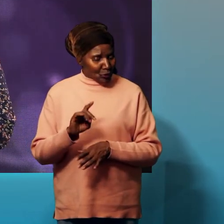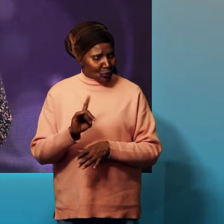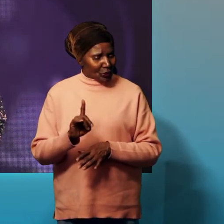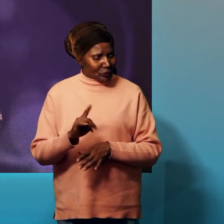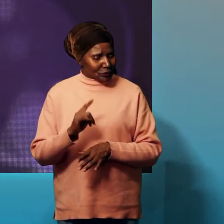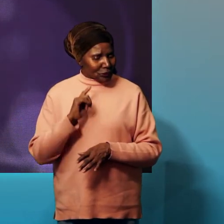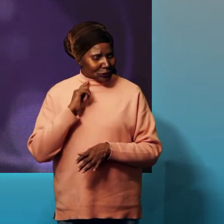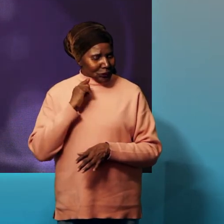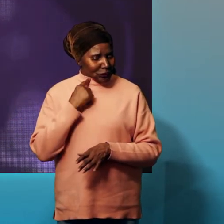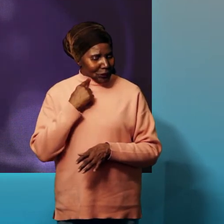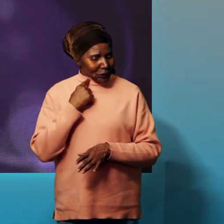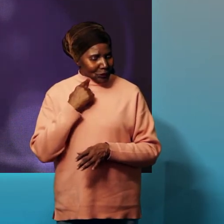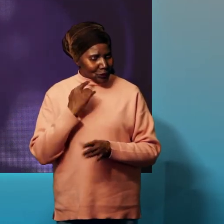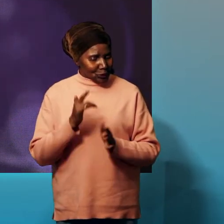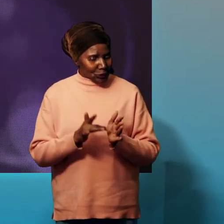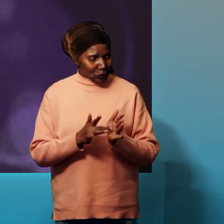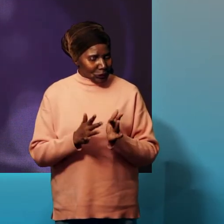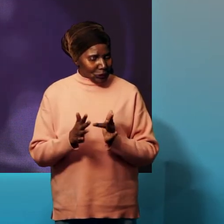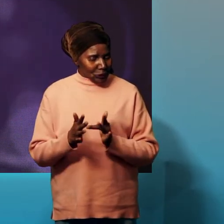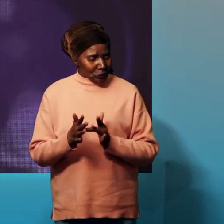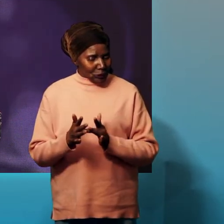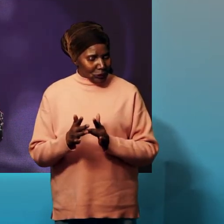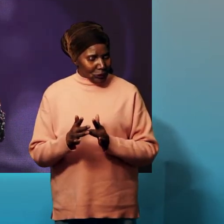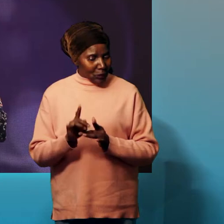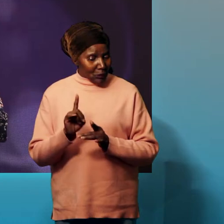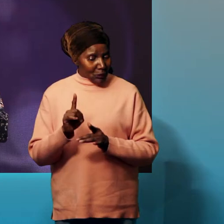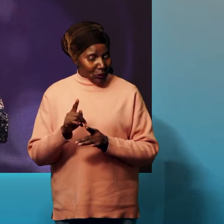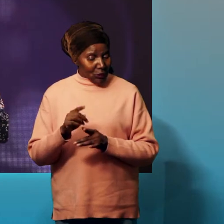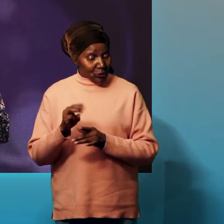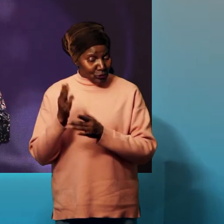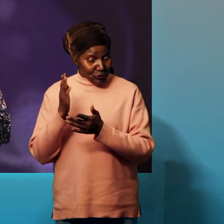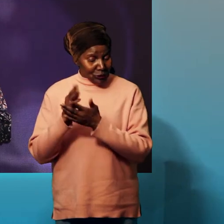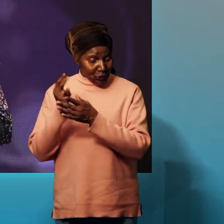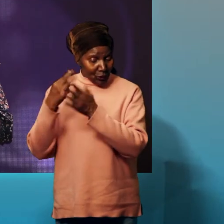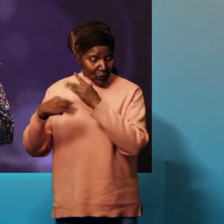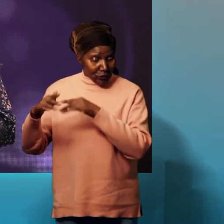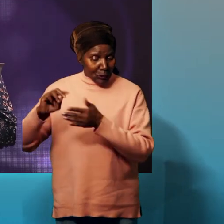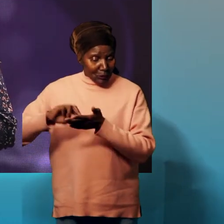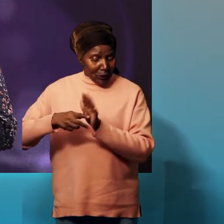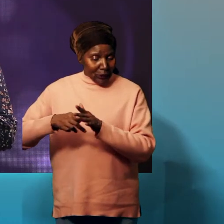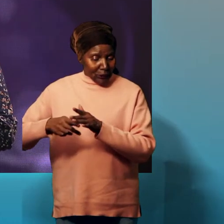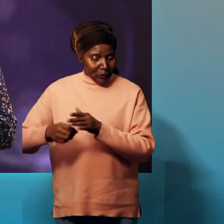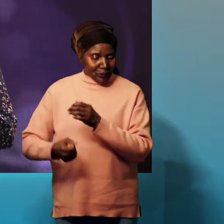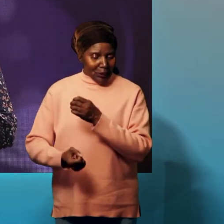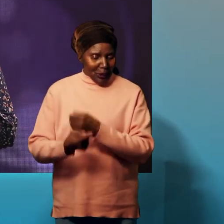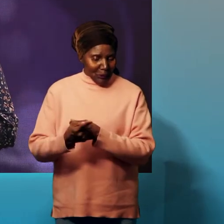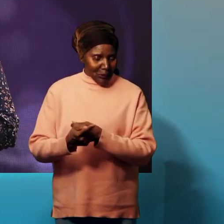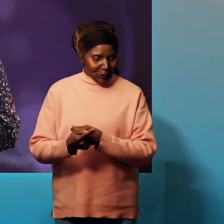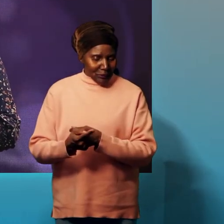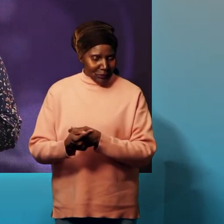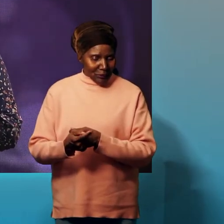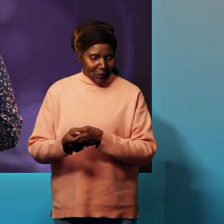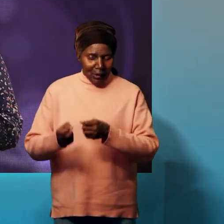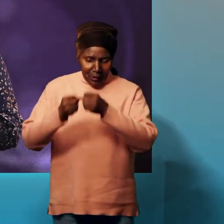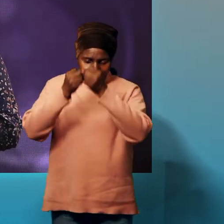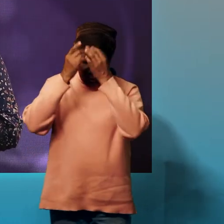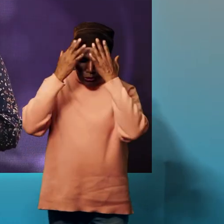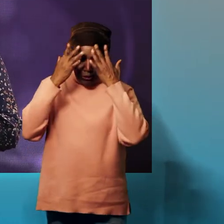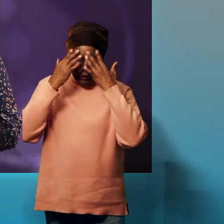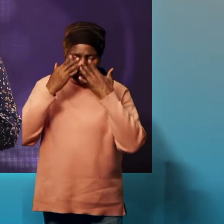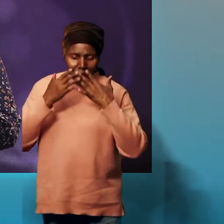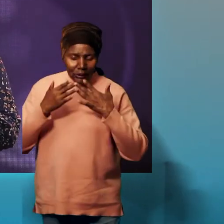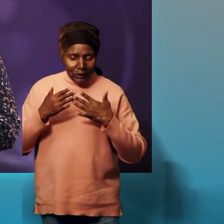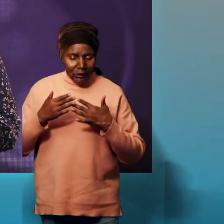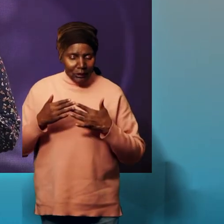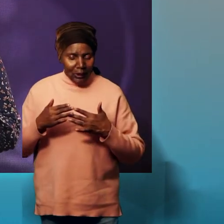was God's plan being worked out. There was the anointing at Bethany, where